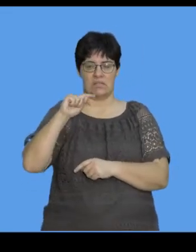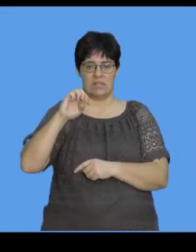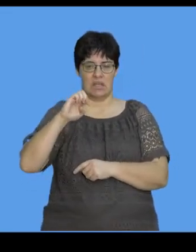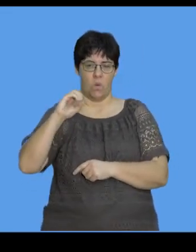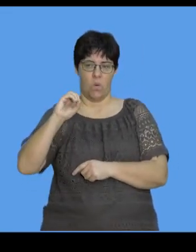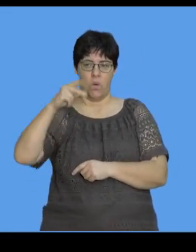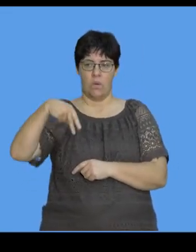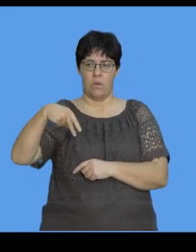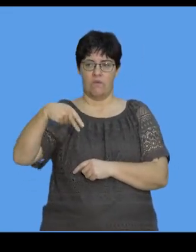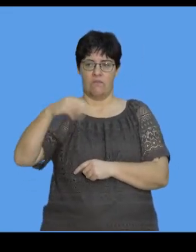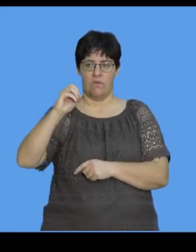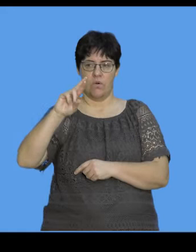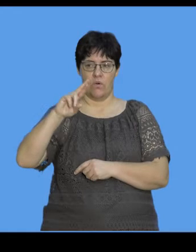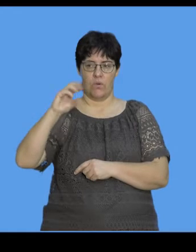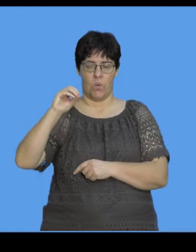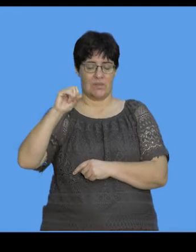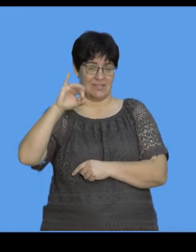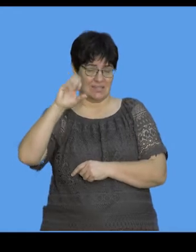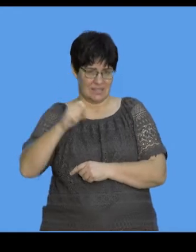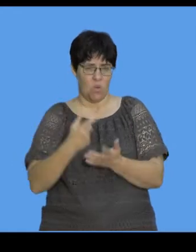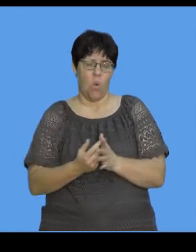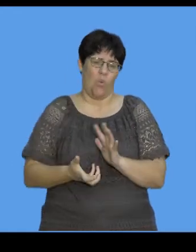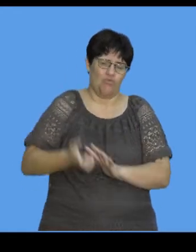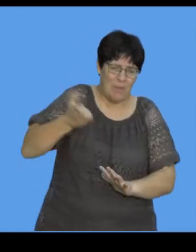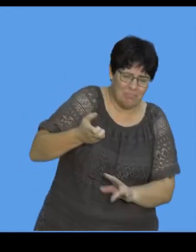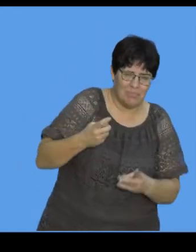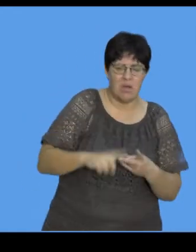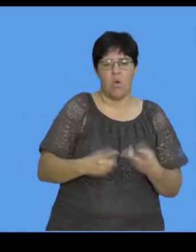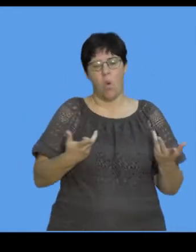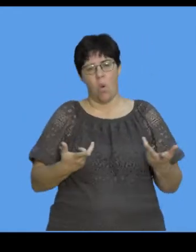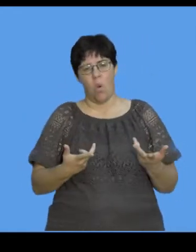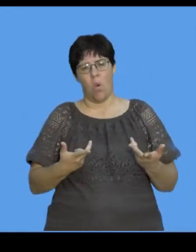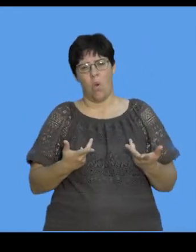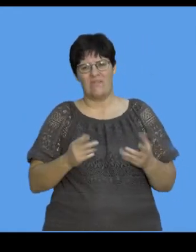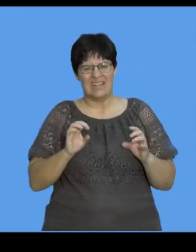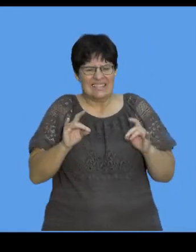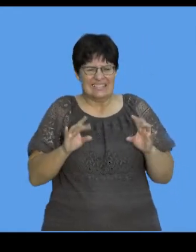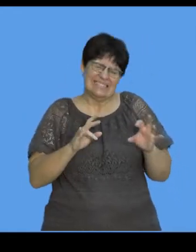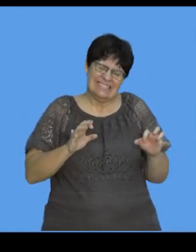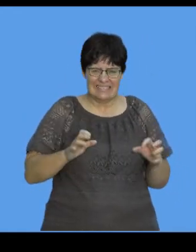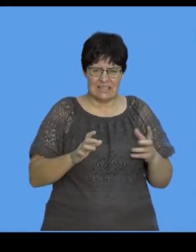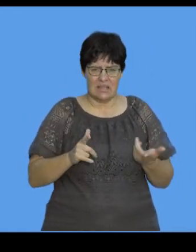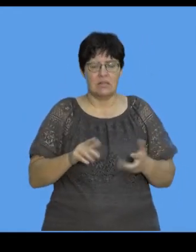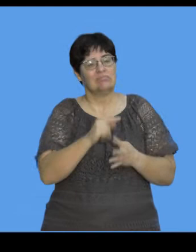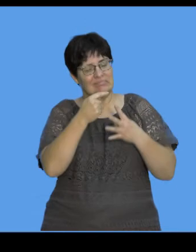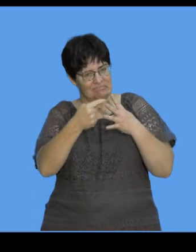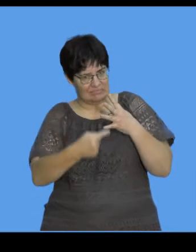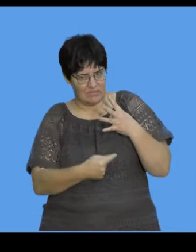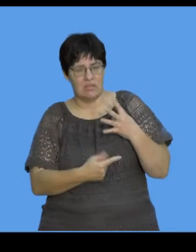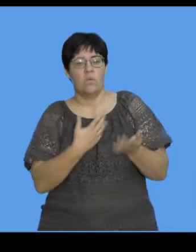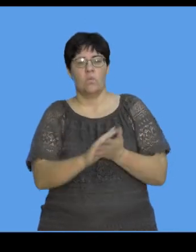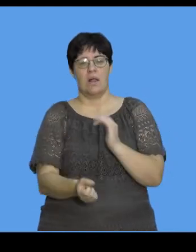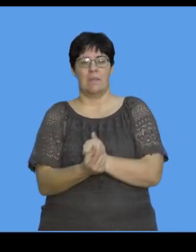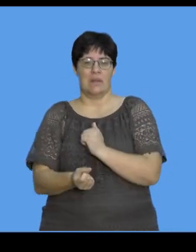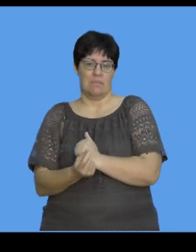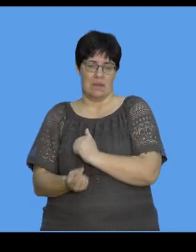also abnormal nerve function, maybe cramps, again, all right, maybe little twitches, little ticks, all of those things that